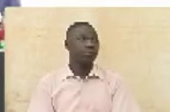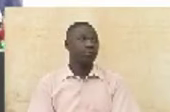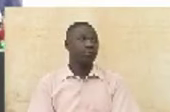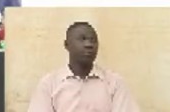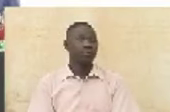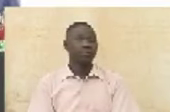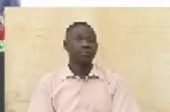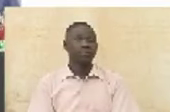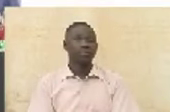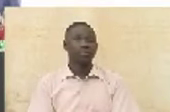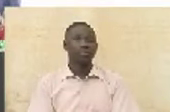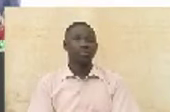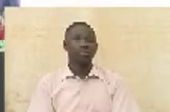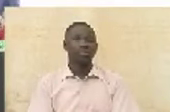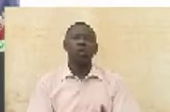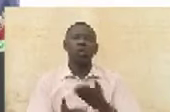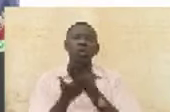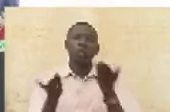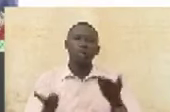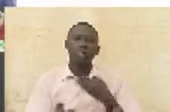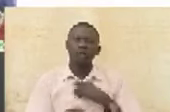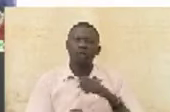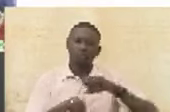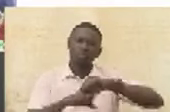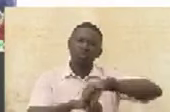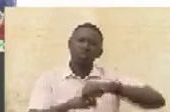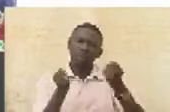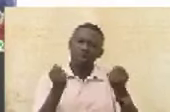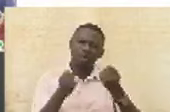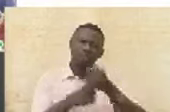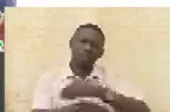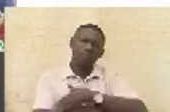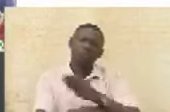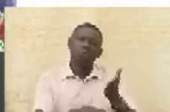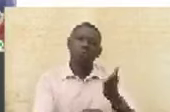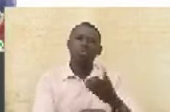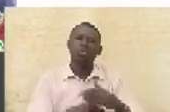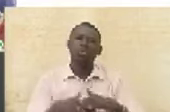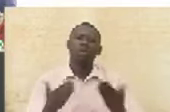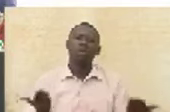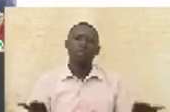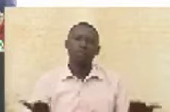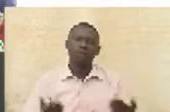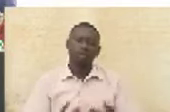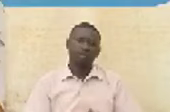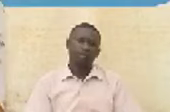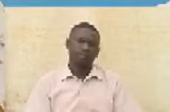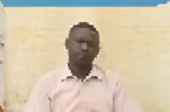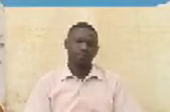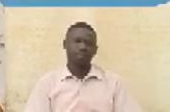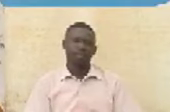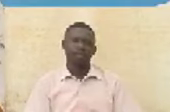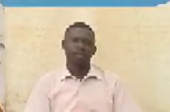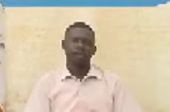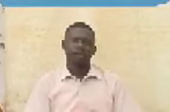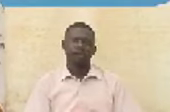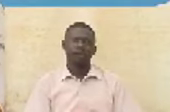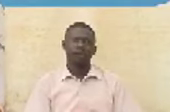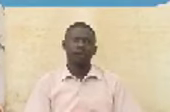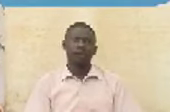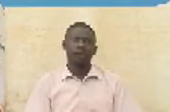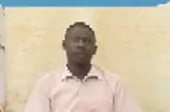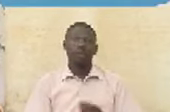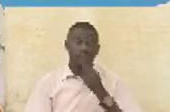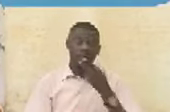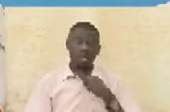Why did they have to break down that door? Mune ya sabu, mune mudalilor me ya sabu foye ni bunda kati. They were